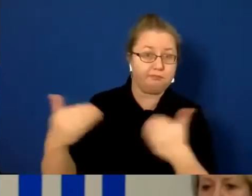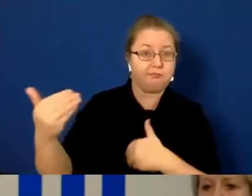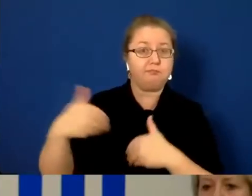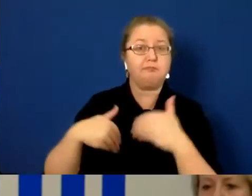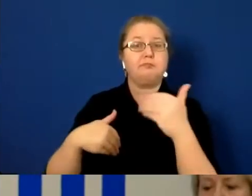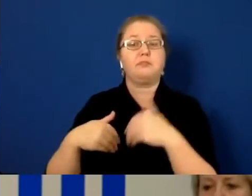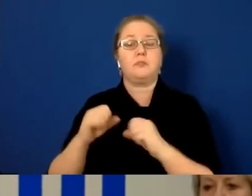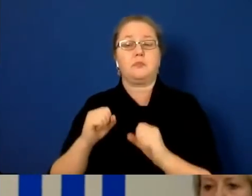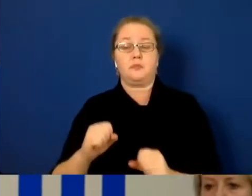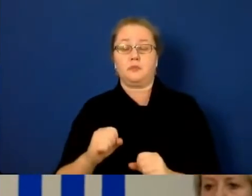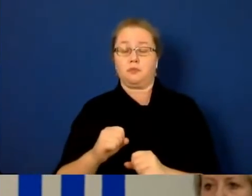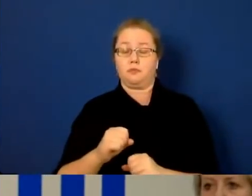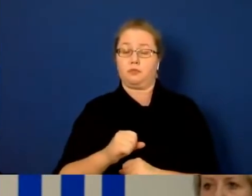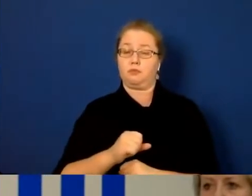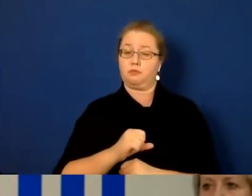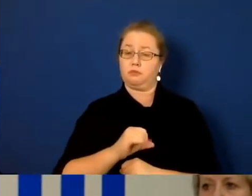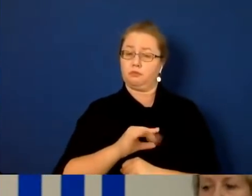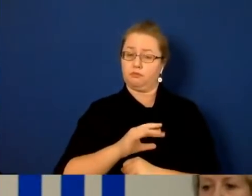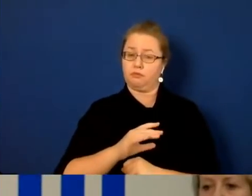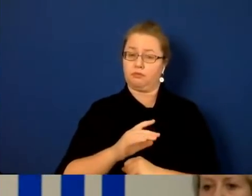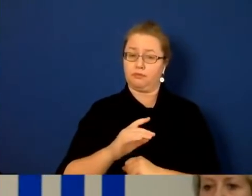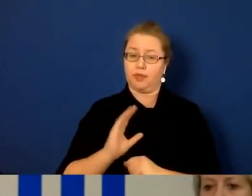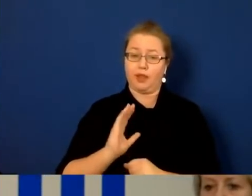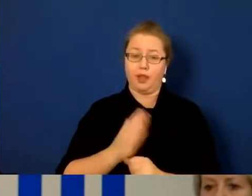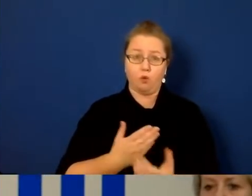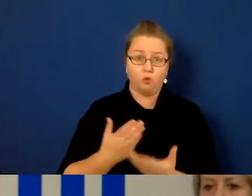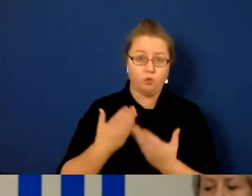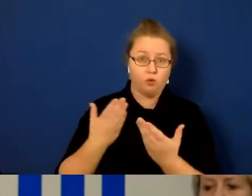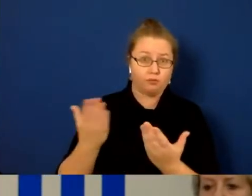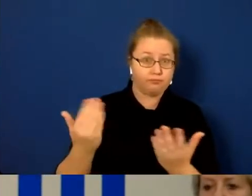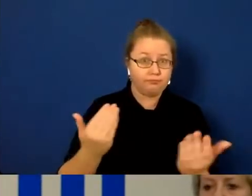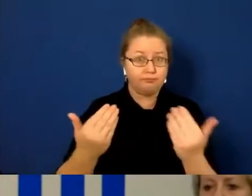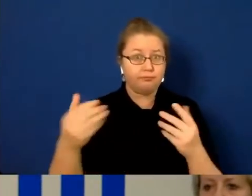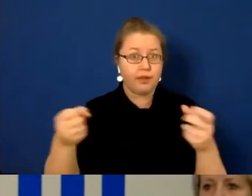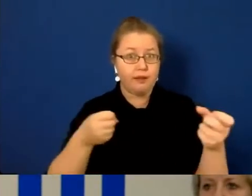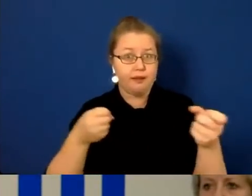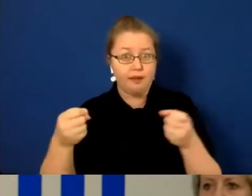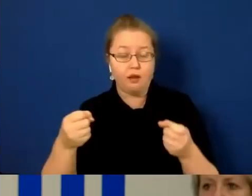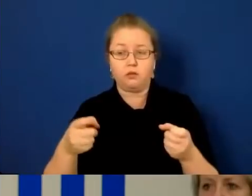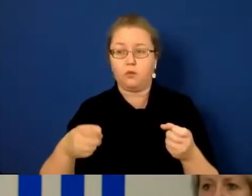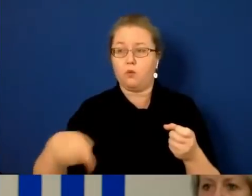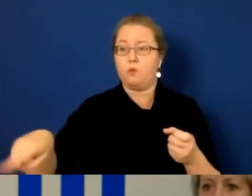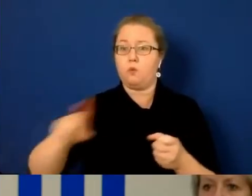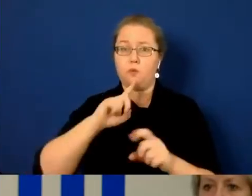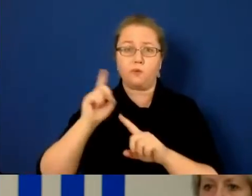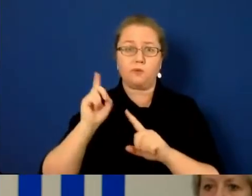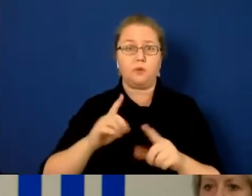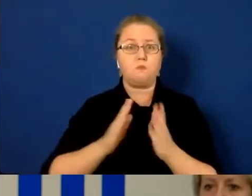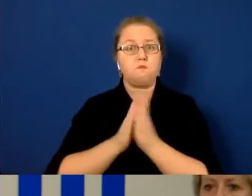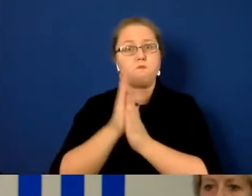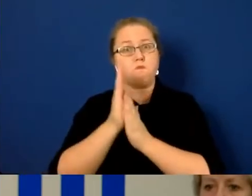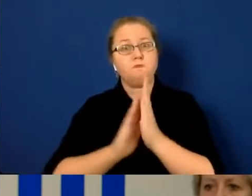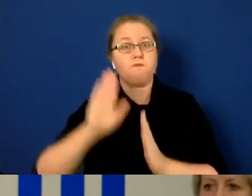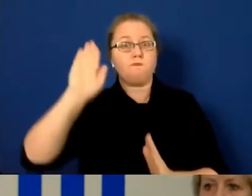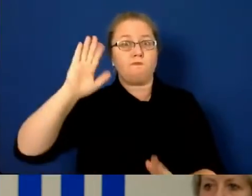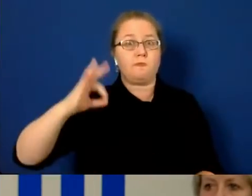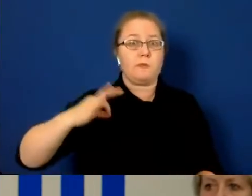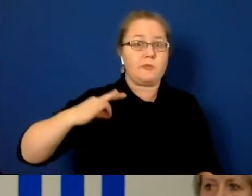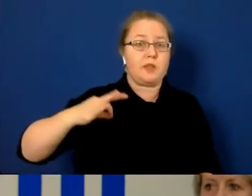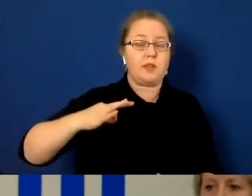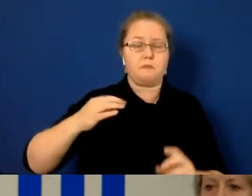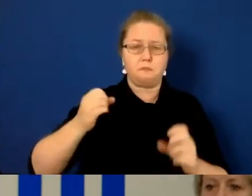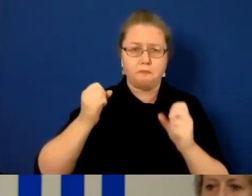in long-term care. And the intent there, in part, is, of course, to strengthen infection control, which is important, to